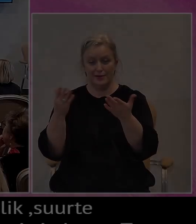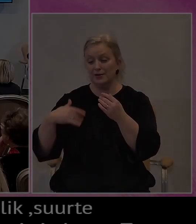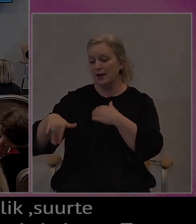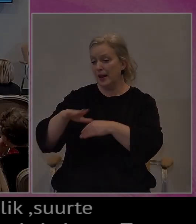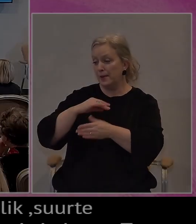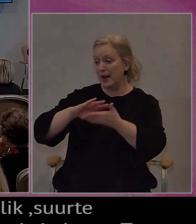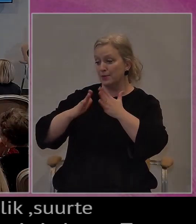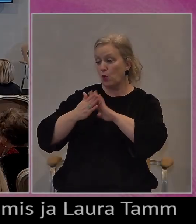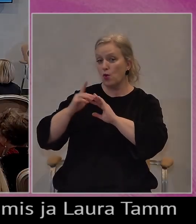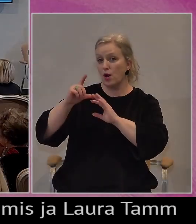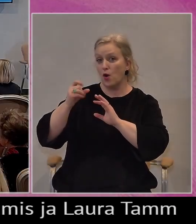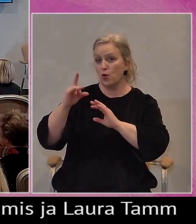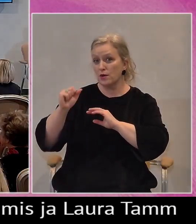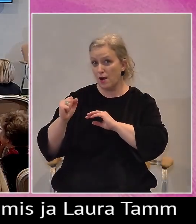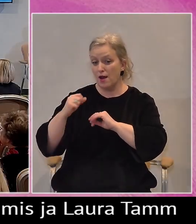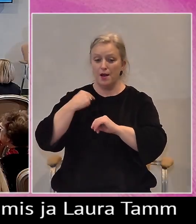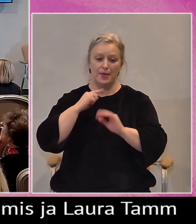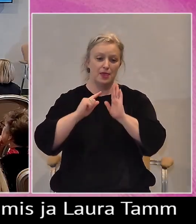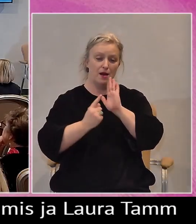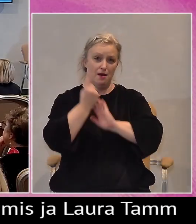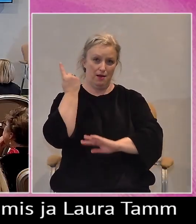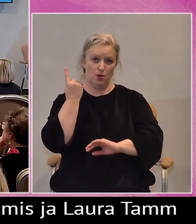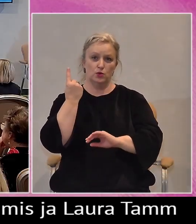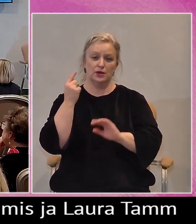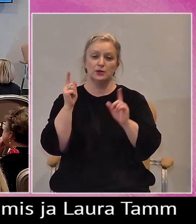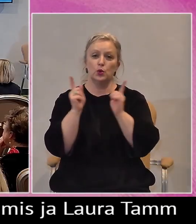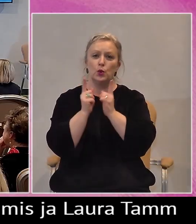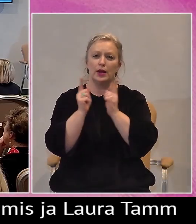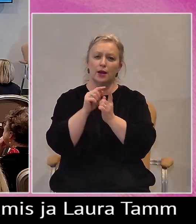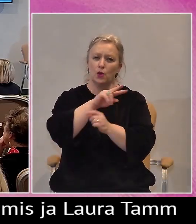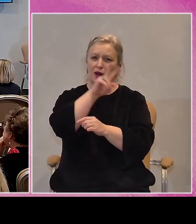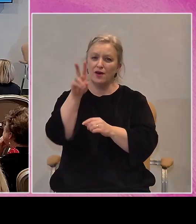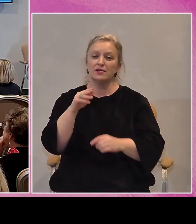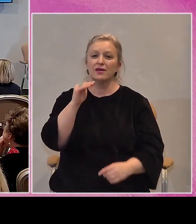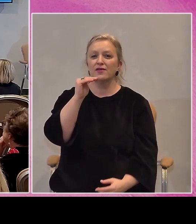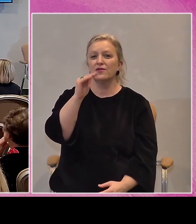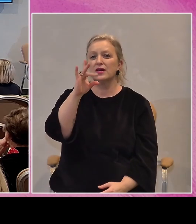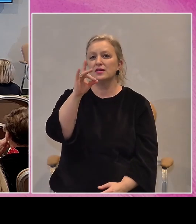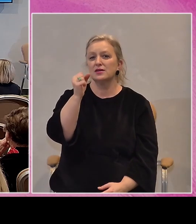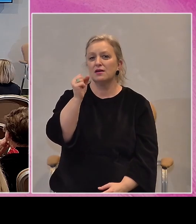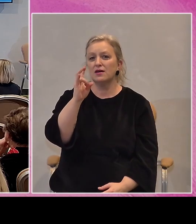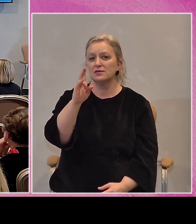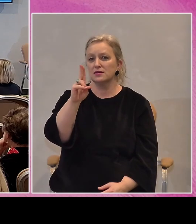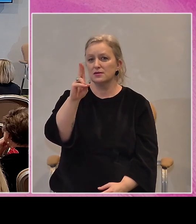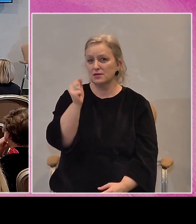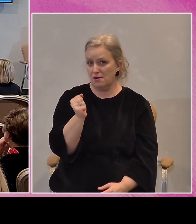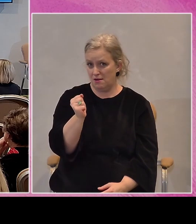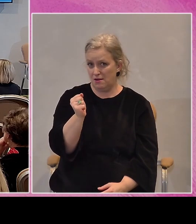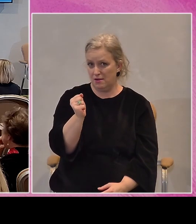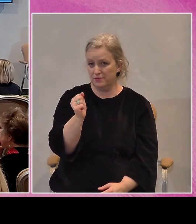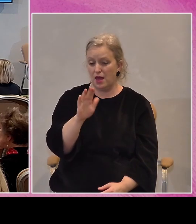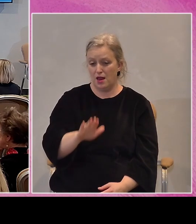Good afternoon, everybody. Laura and I agreed that first I will give you a brief overview of